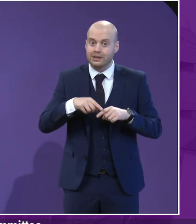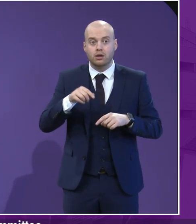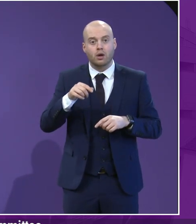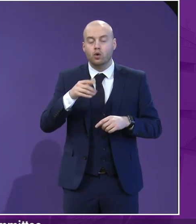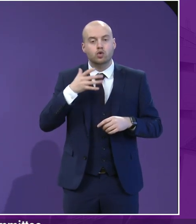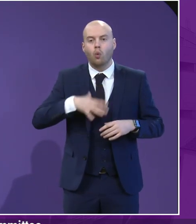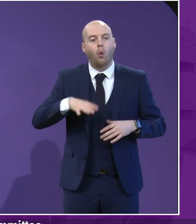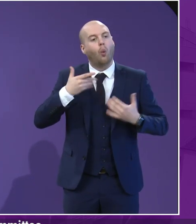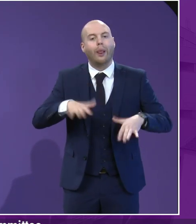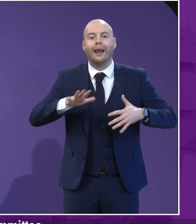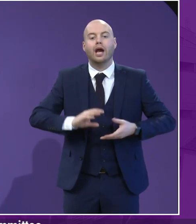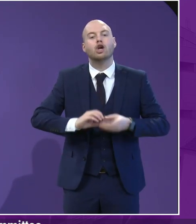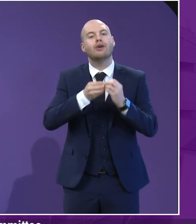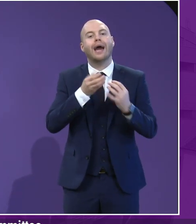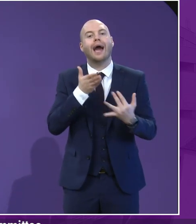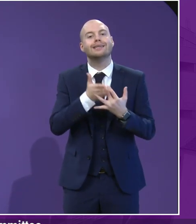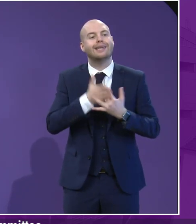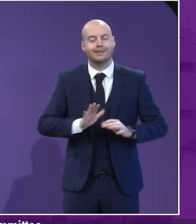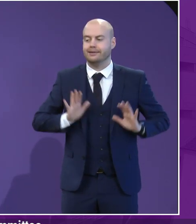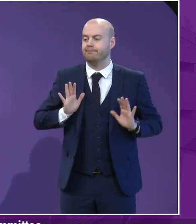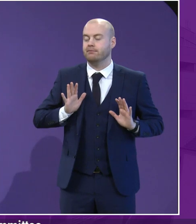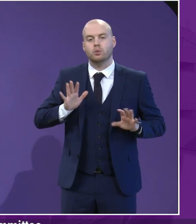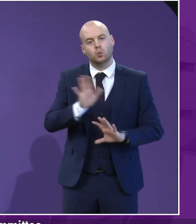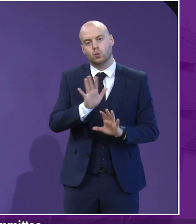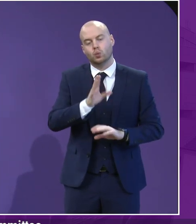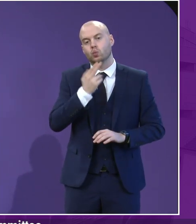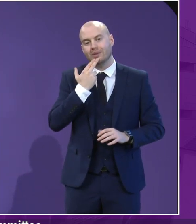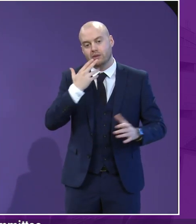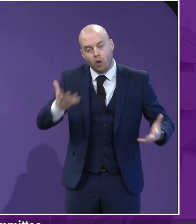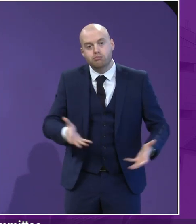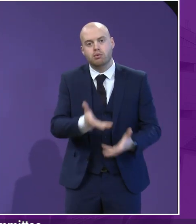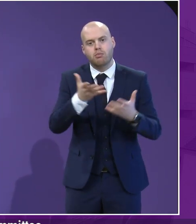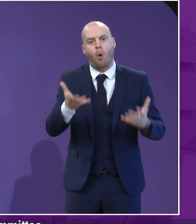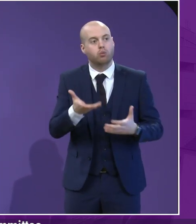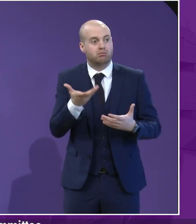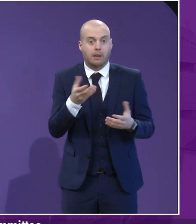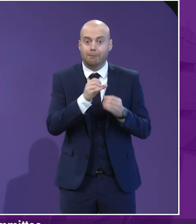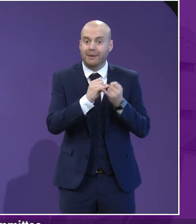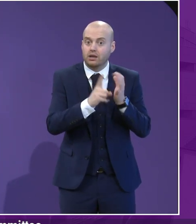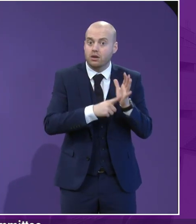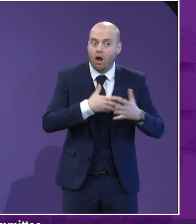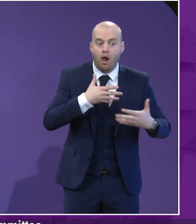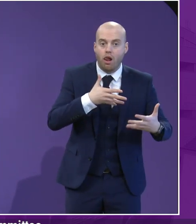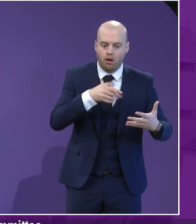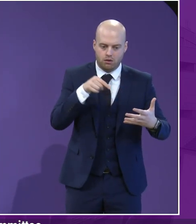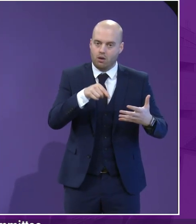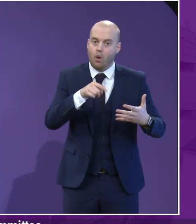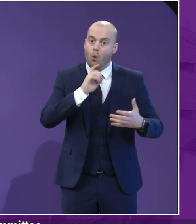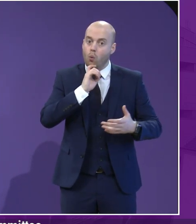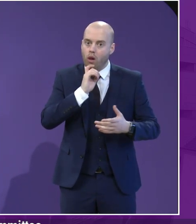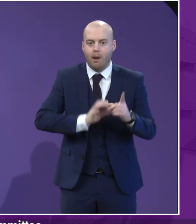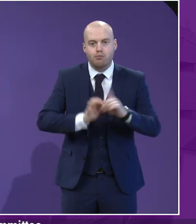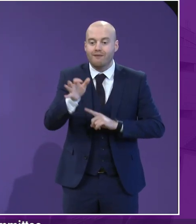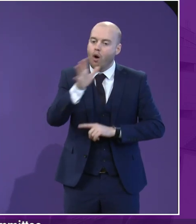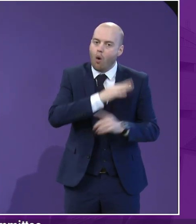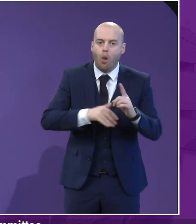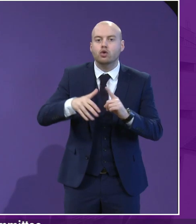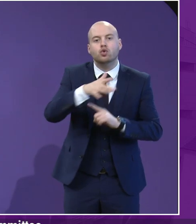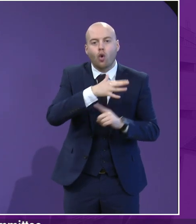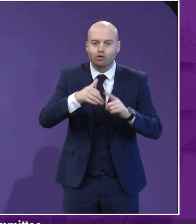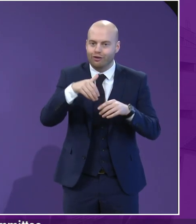Is it experienced as effective provision by the students in question, and efficient in that sense, that they are